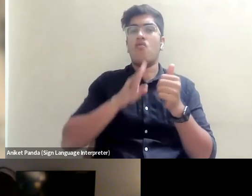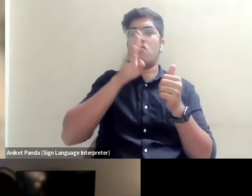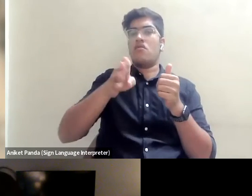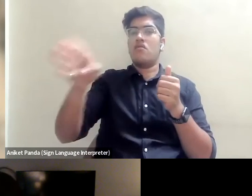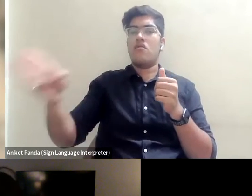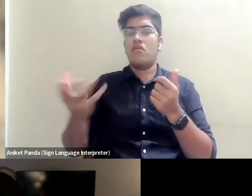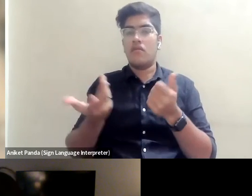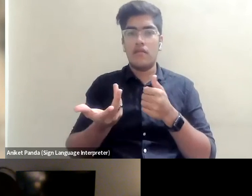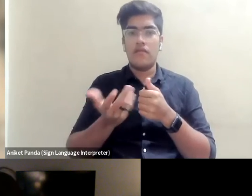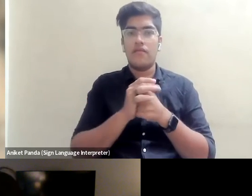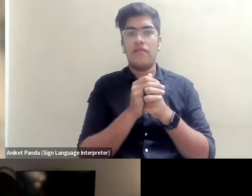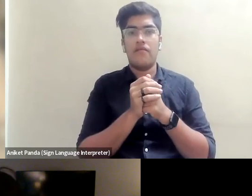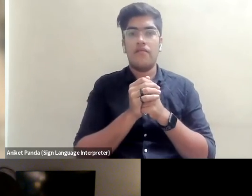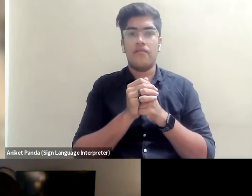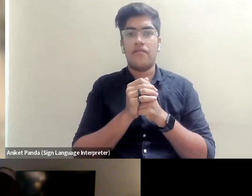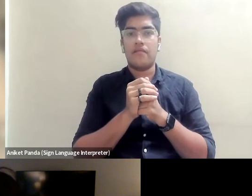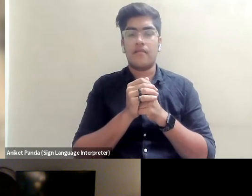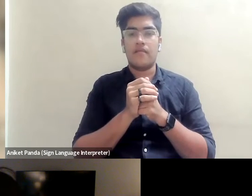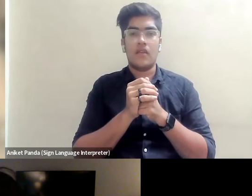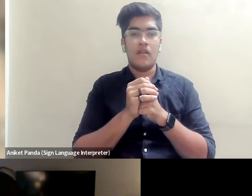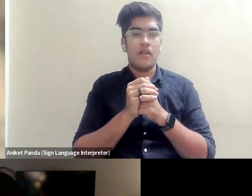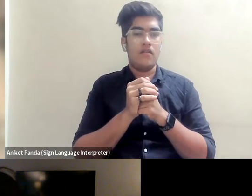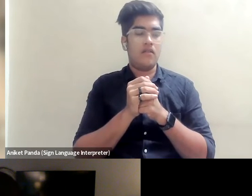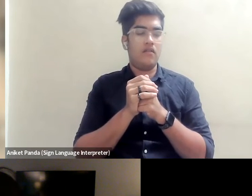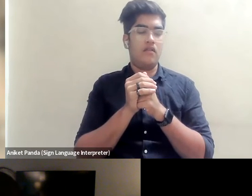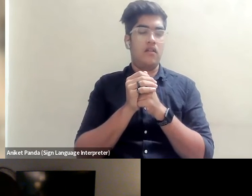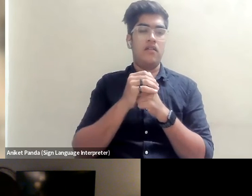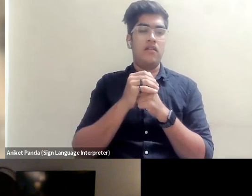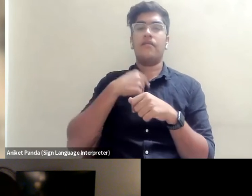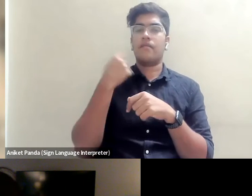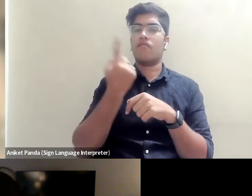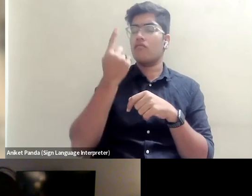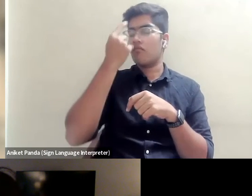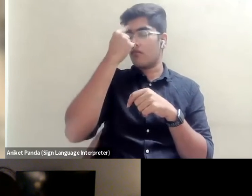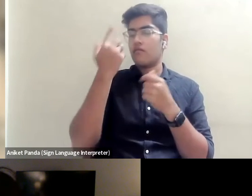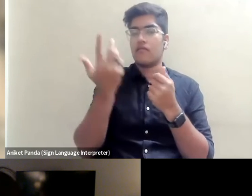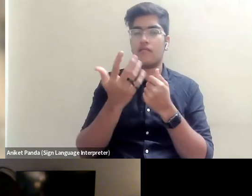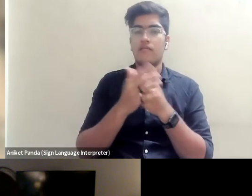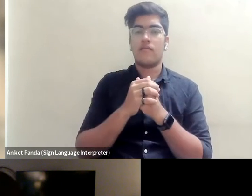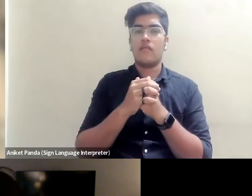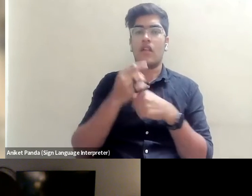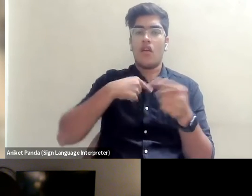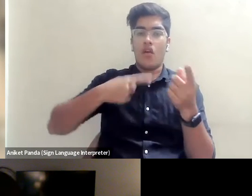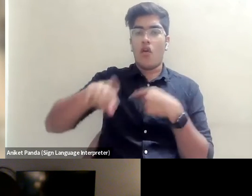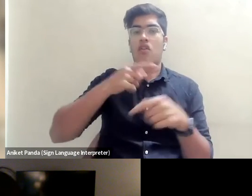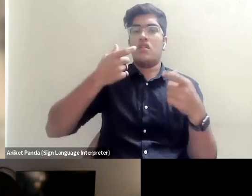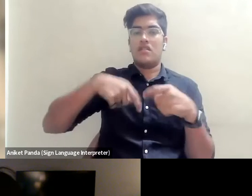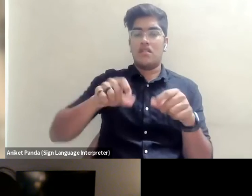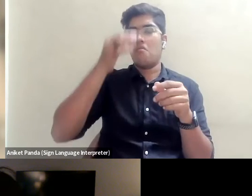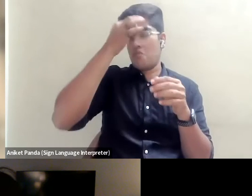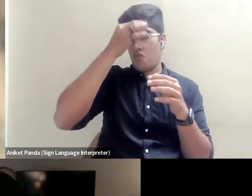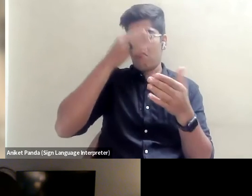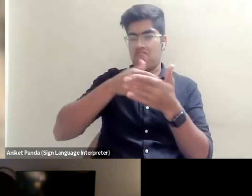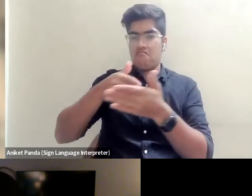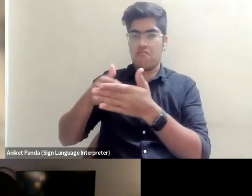its entirety. And so I just thought that given that we're all still living with and dealing with COVID, I